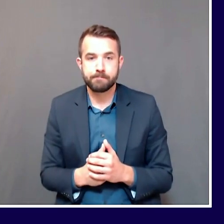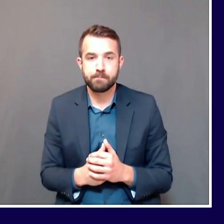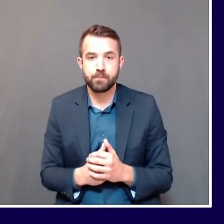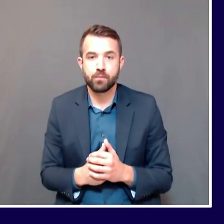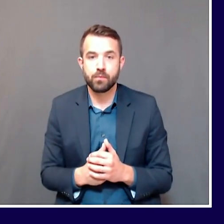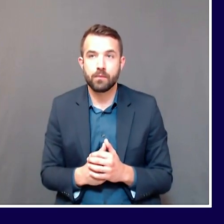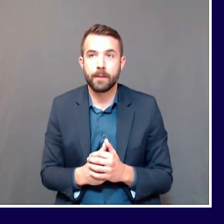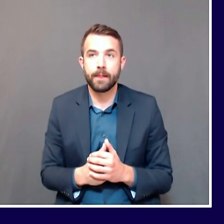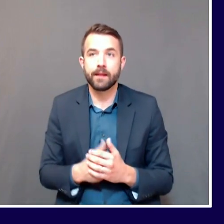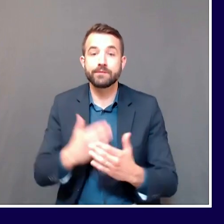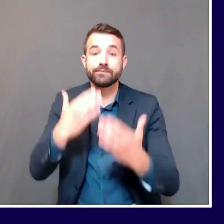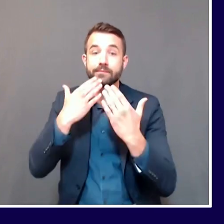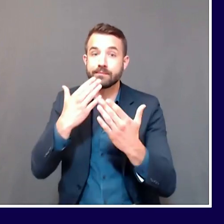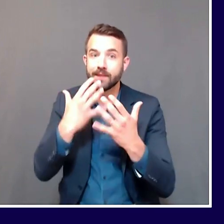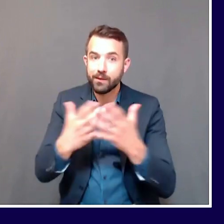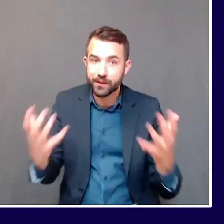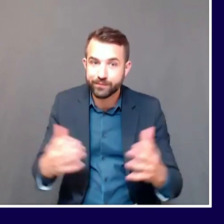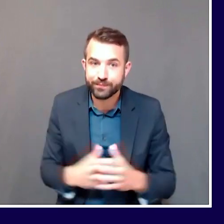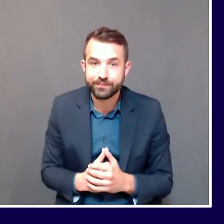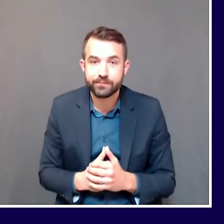Thank you very much.